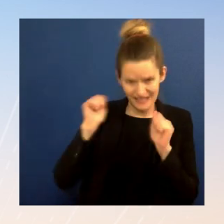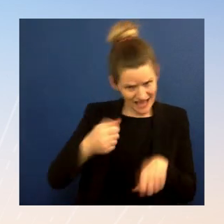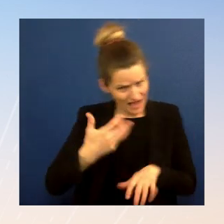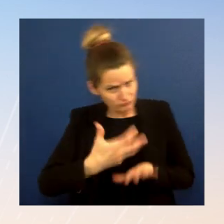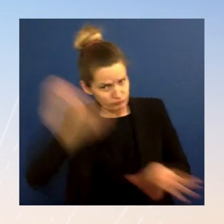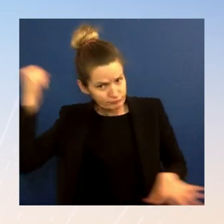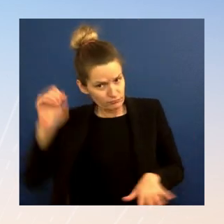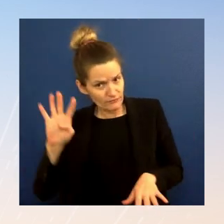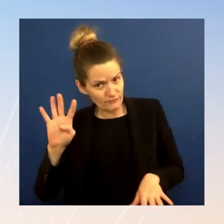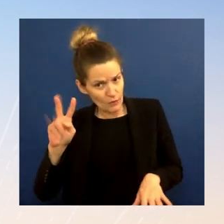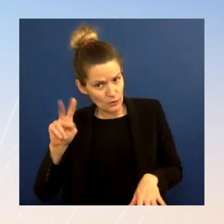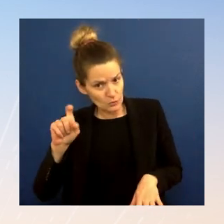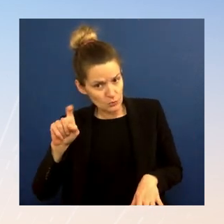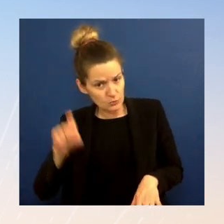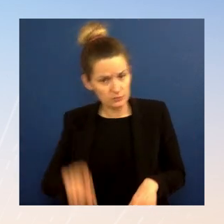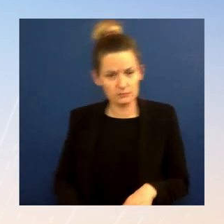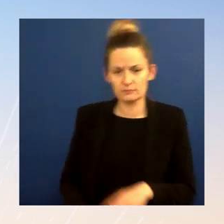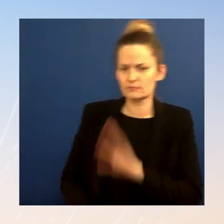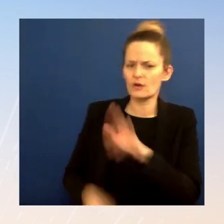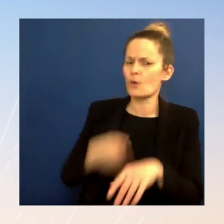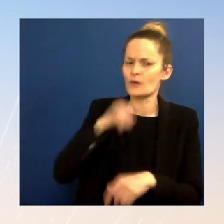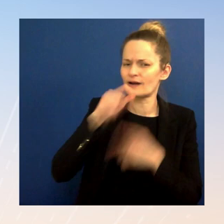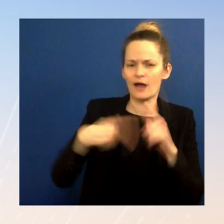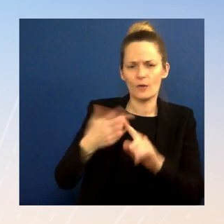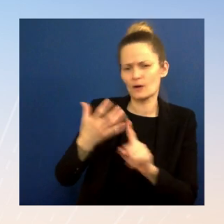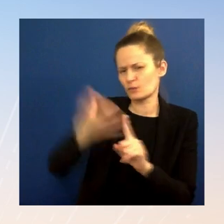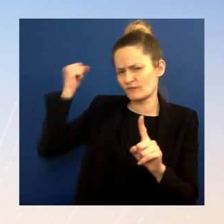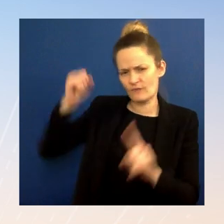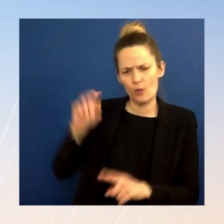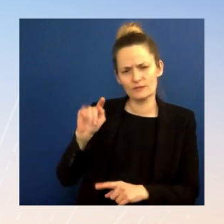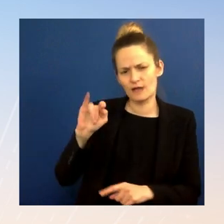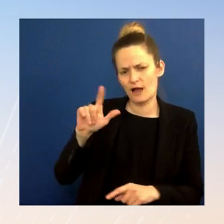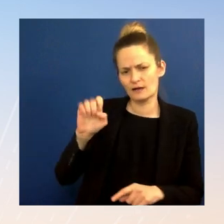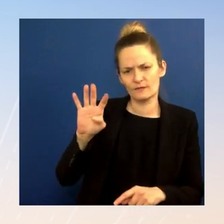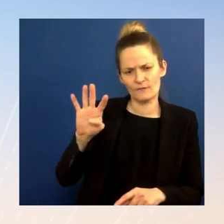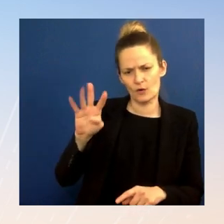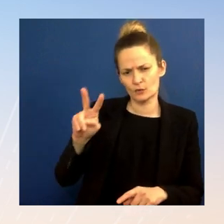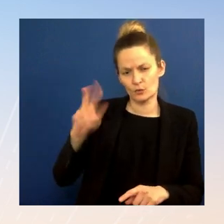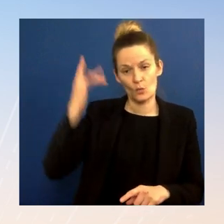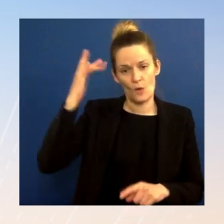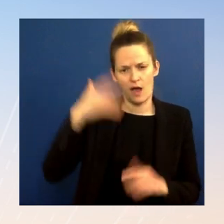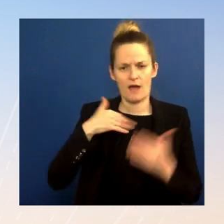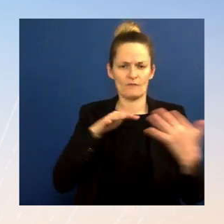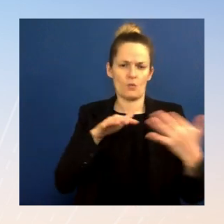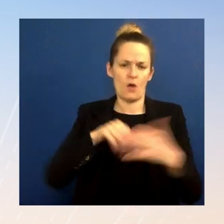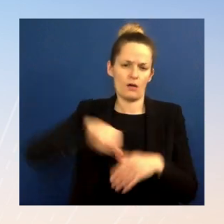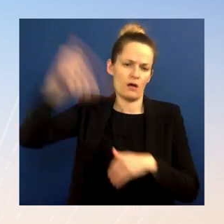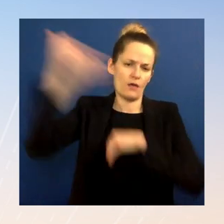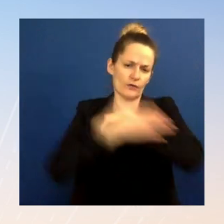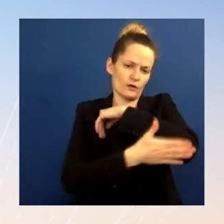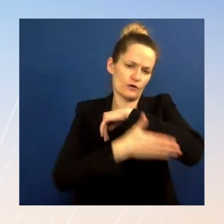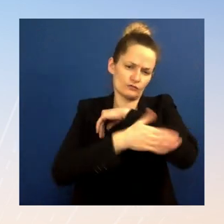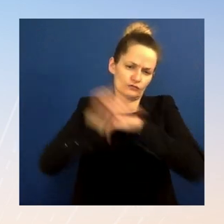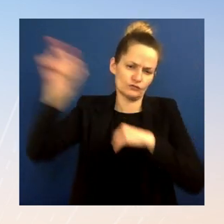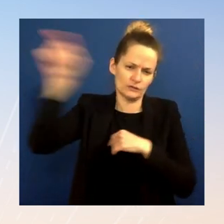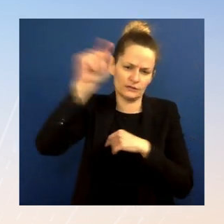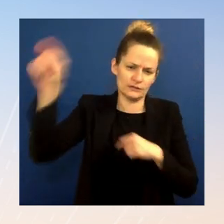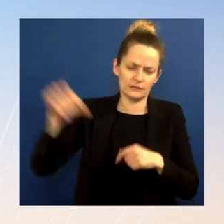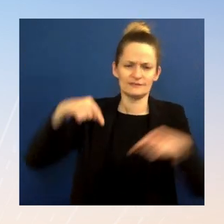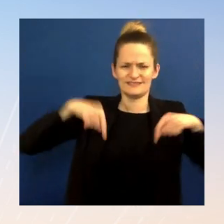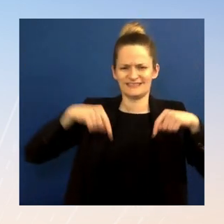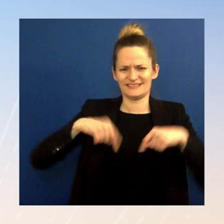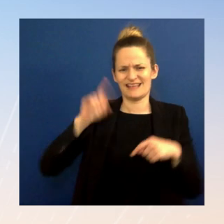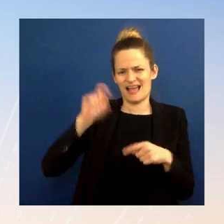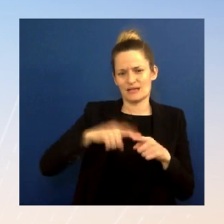It's done by a decision would be made by the CDC, and then it would be implemented when that is done. And it will be done at some point, of